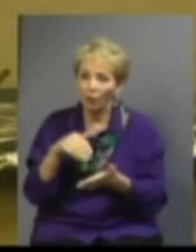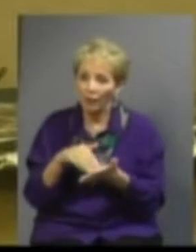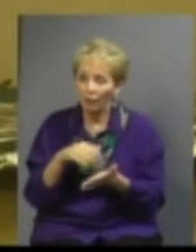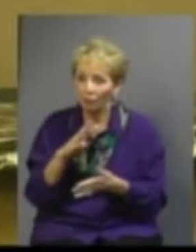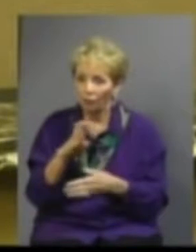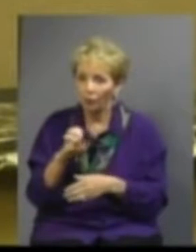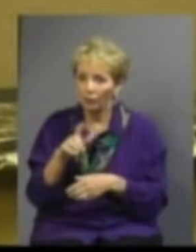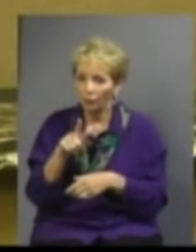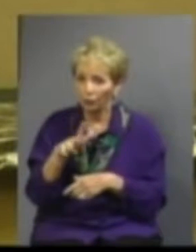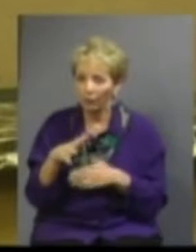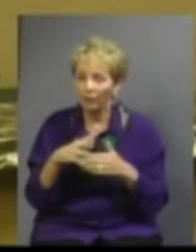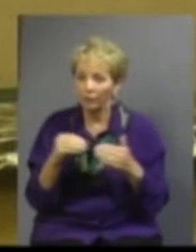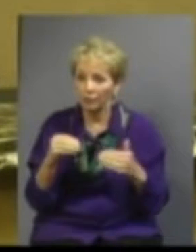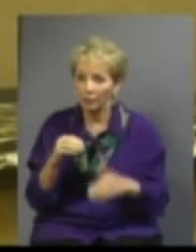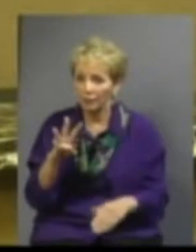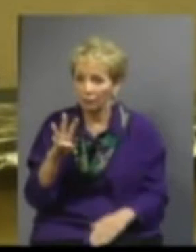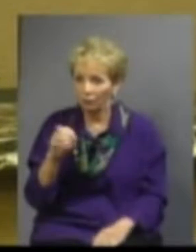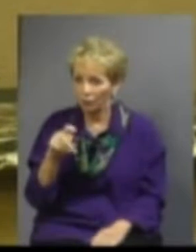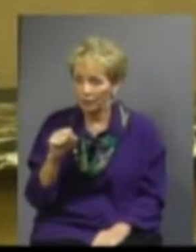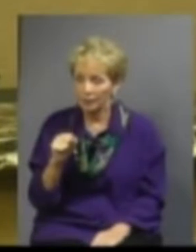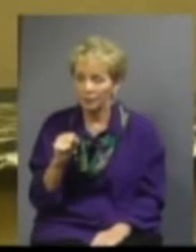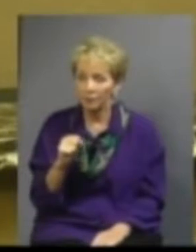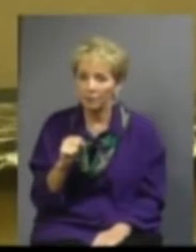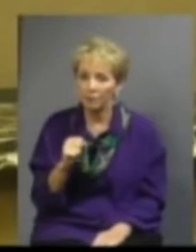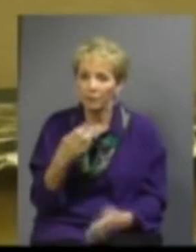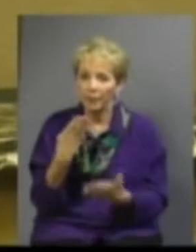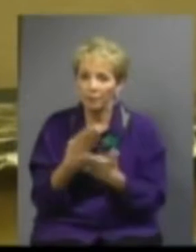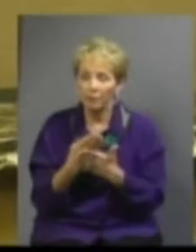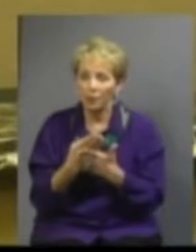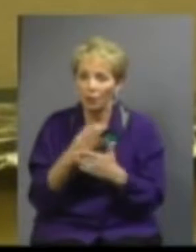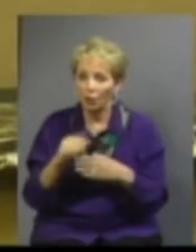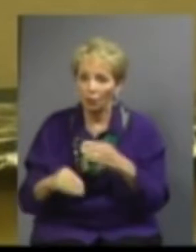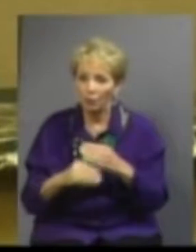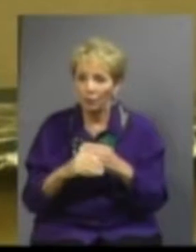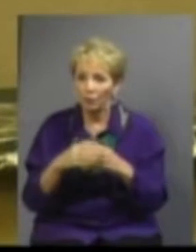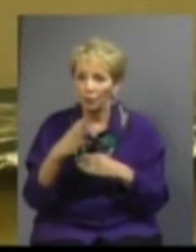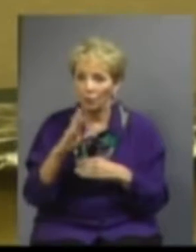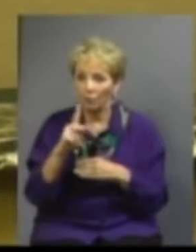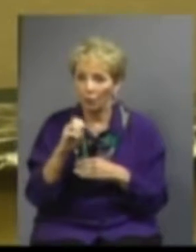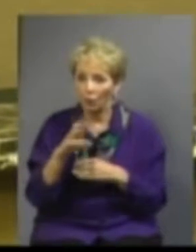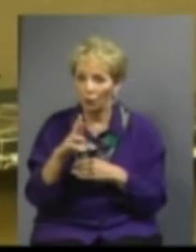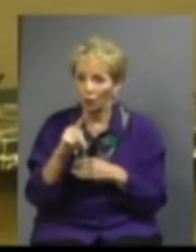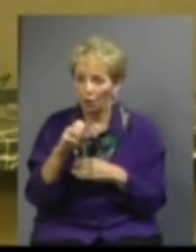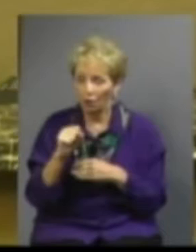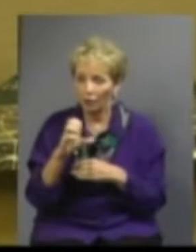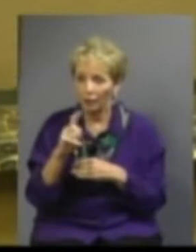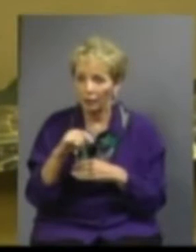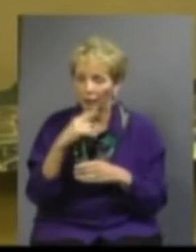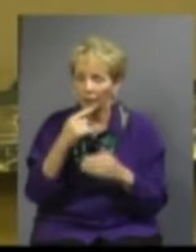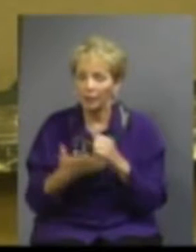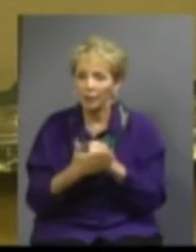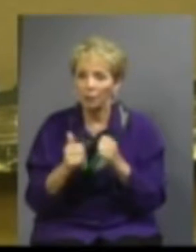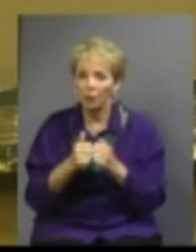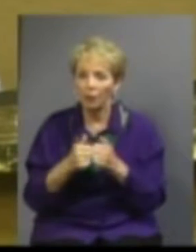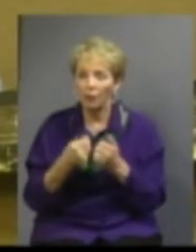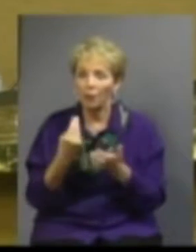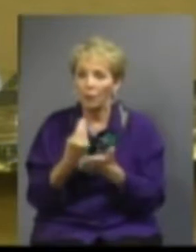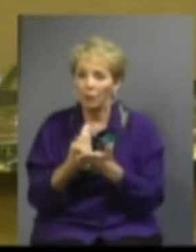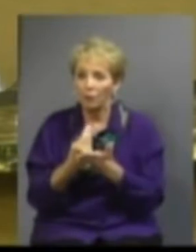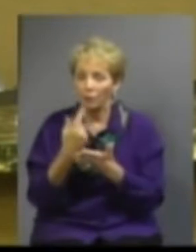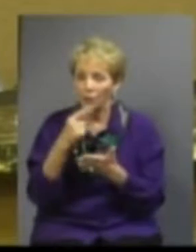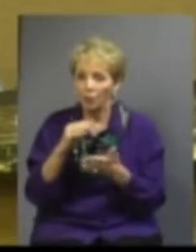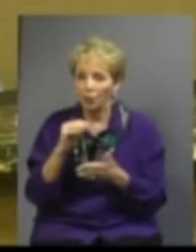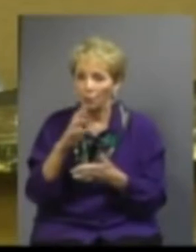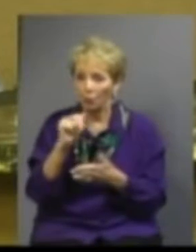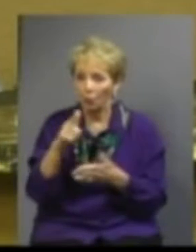$1,425.40, a budget amendment to Burke Arts Council to assist with the funding of the new mural that